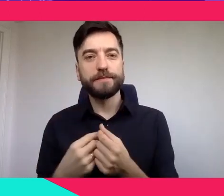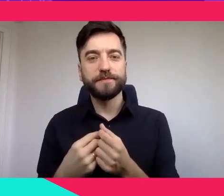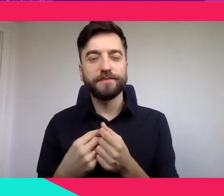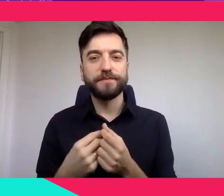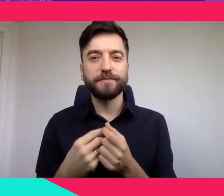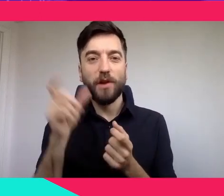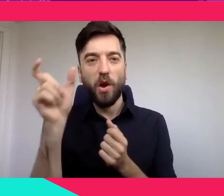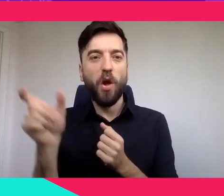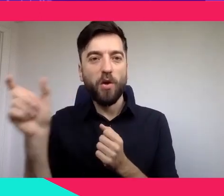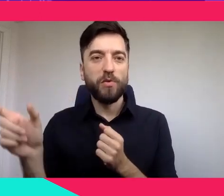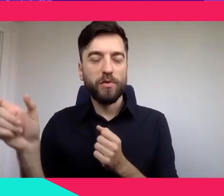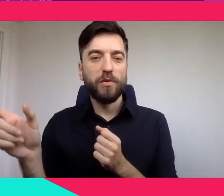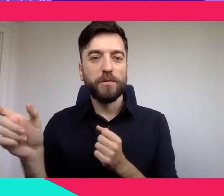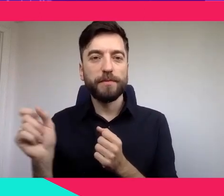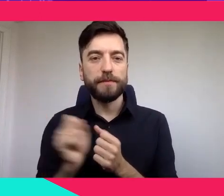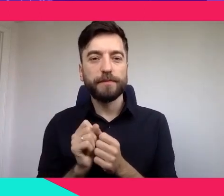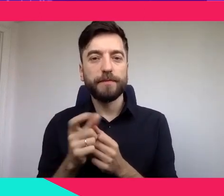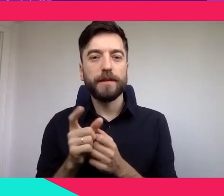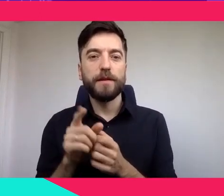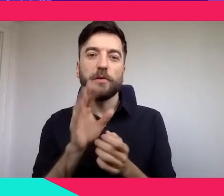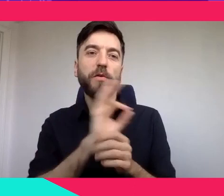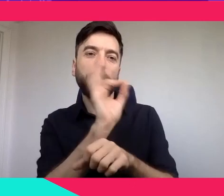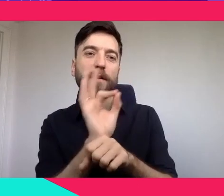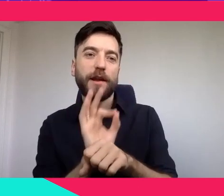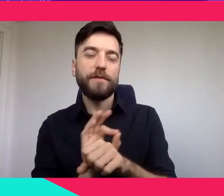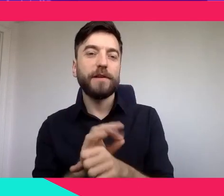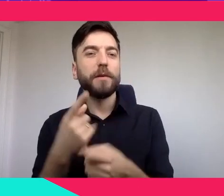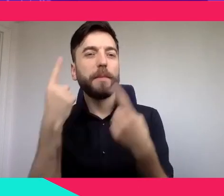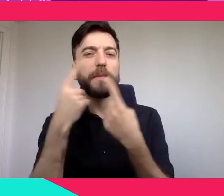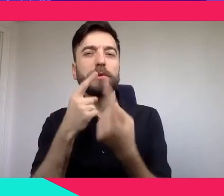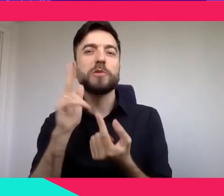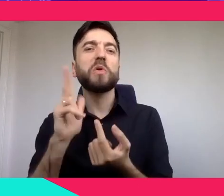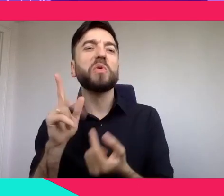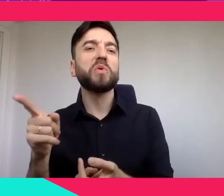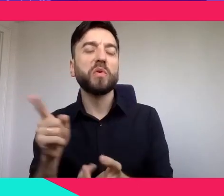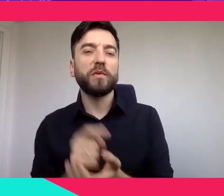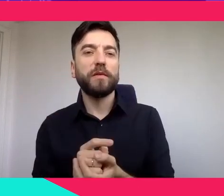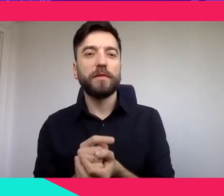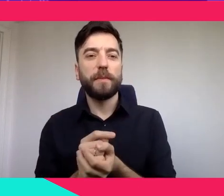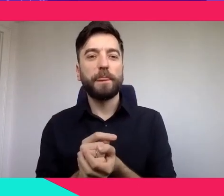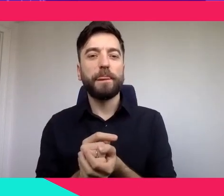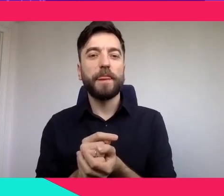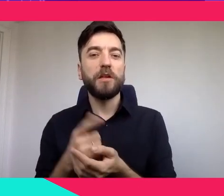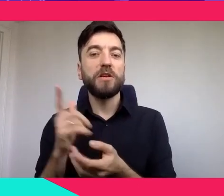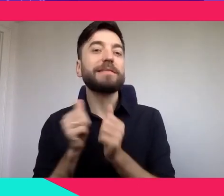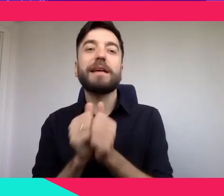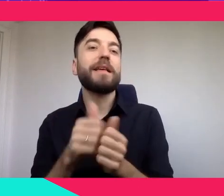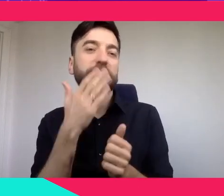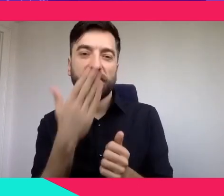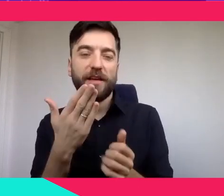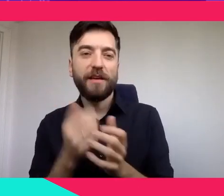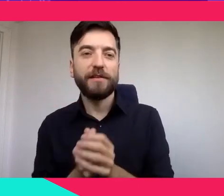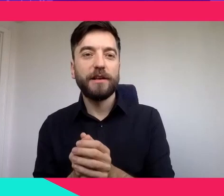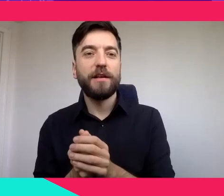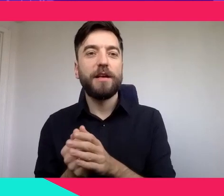presentation of how we think of ourselves as facilitators in SMK Open. If you read it from left to right, we